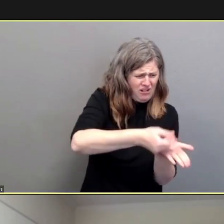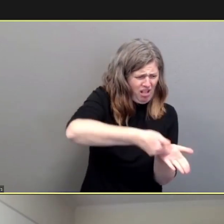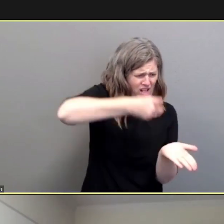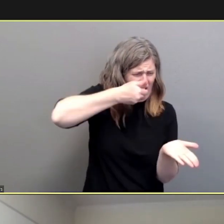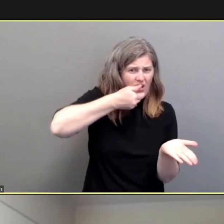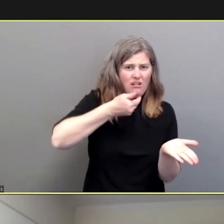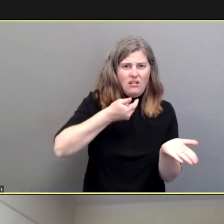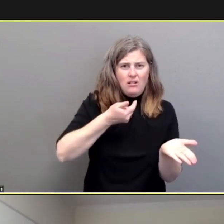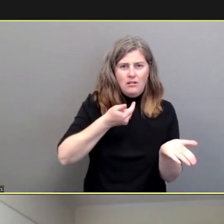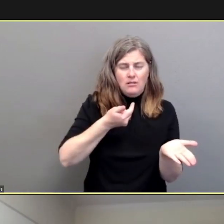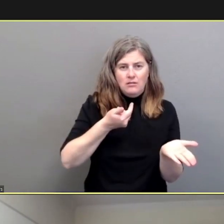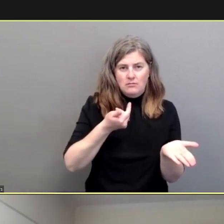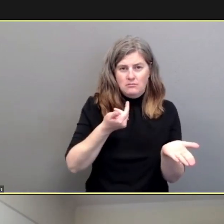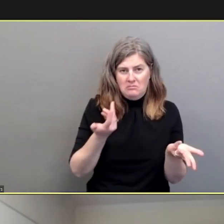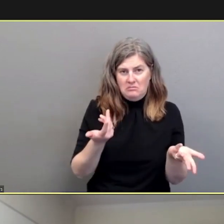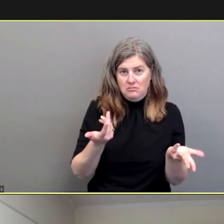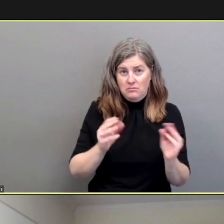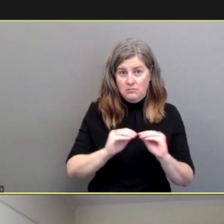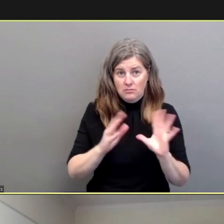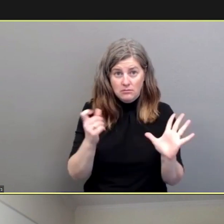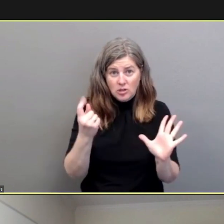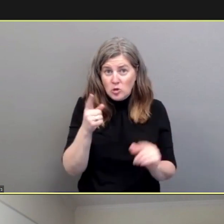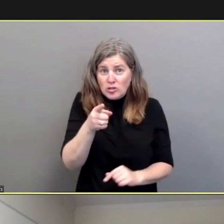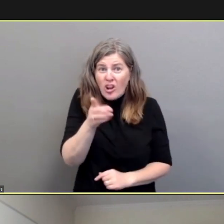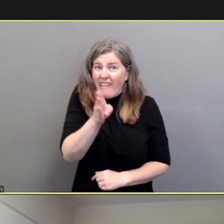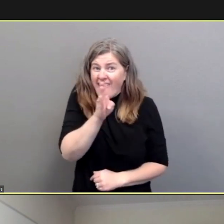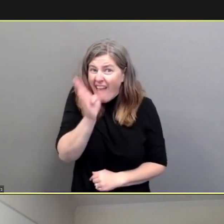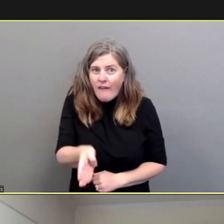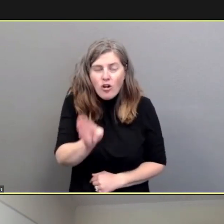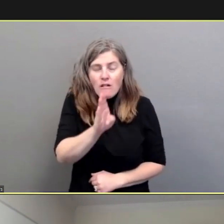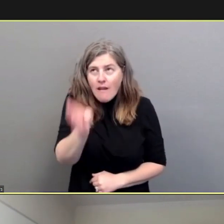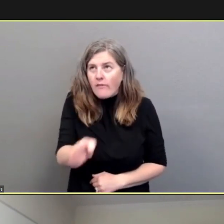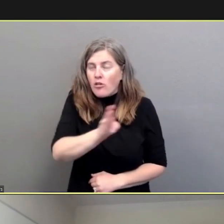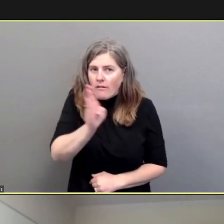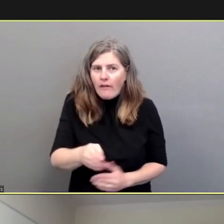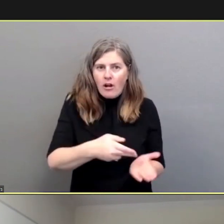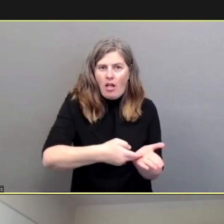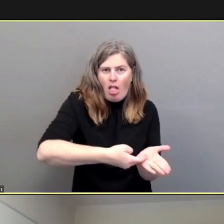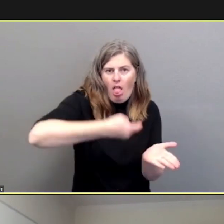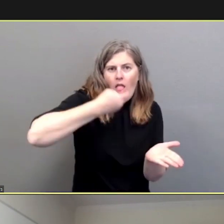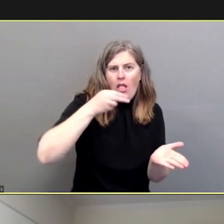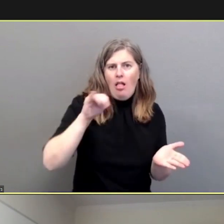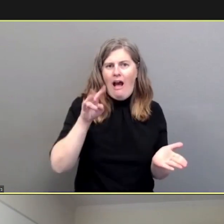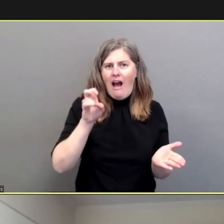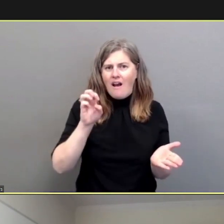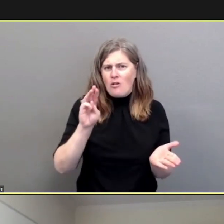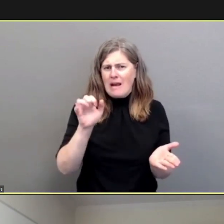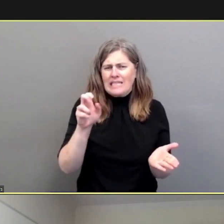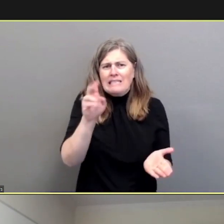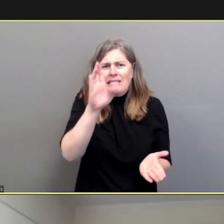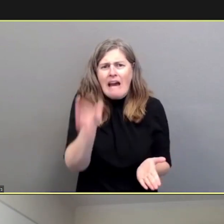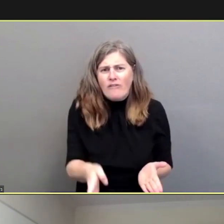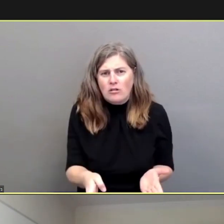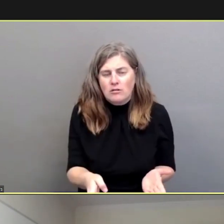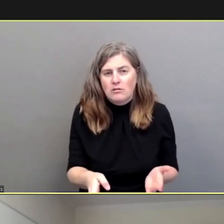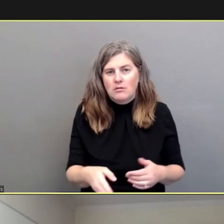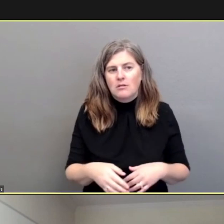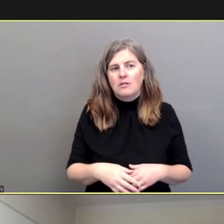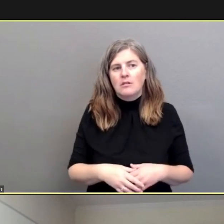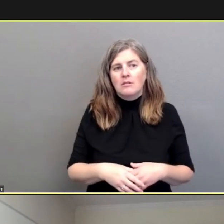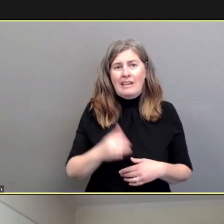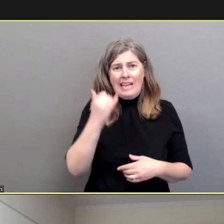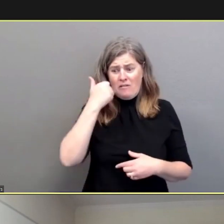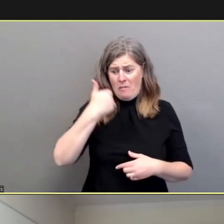really, really clear that one should never do that ever, no matter what. Like if you're a